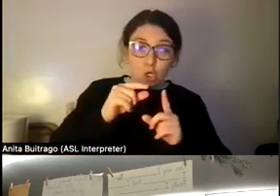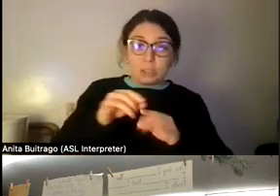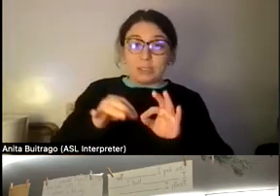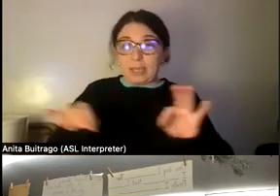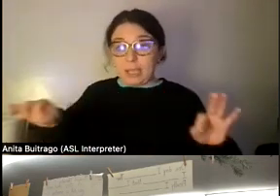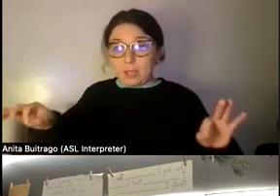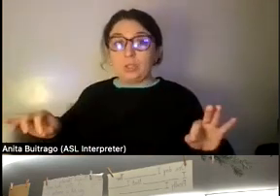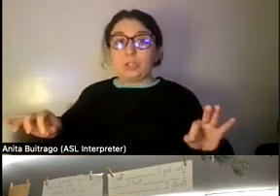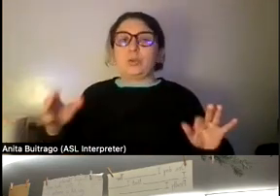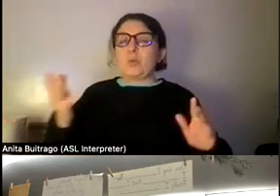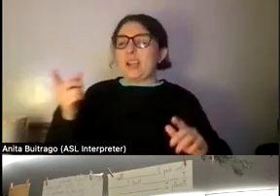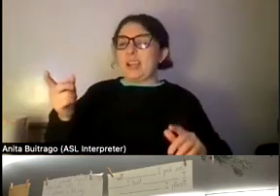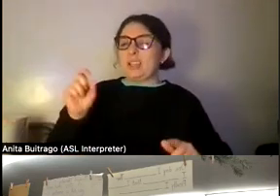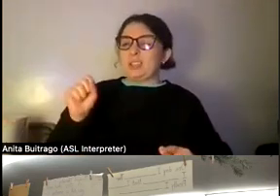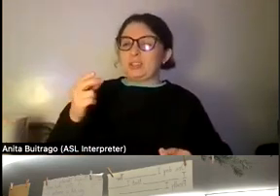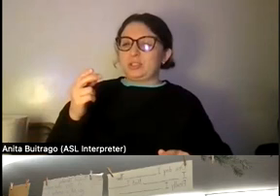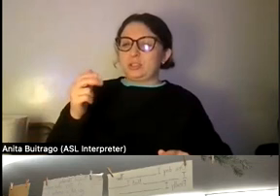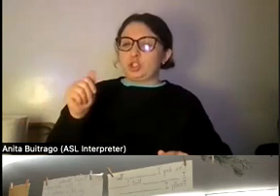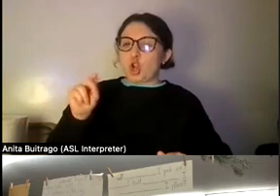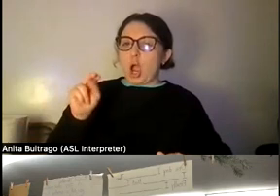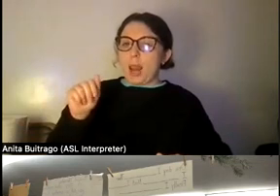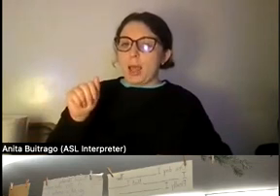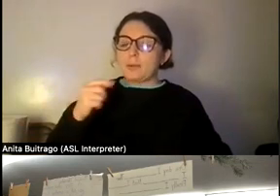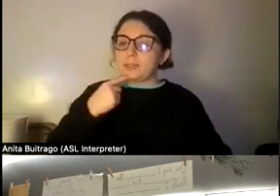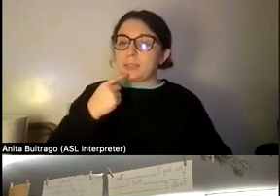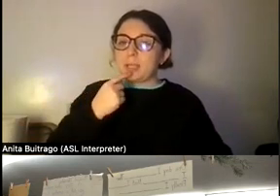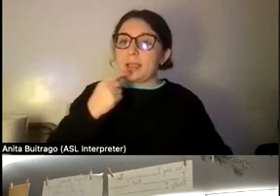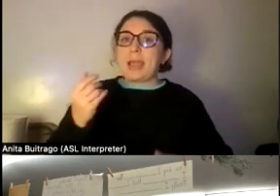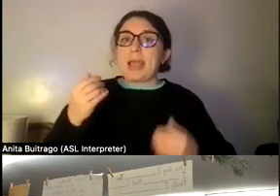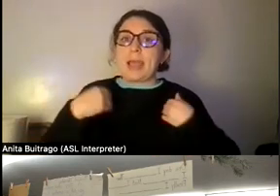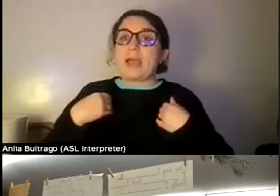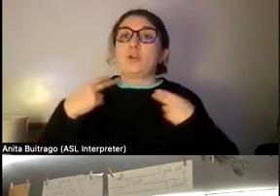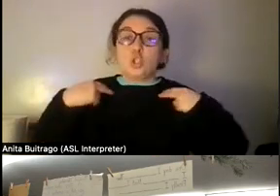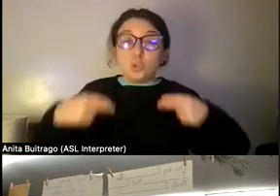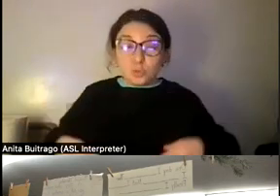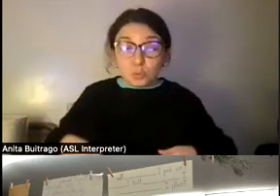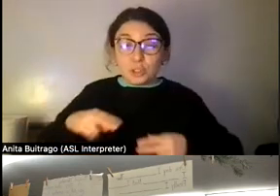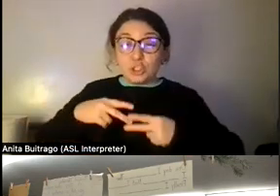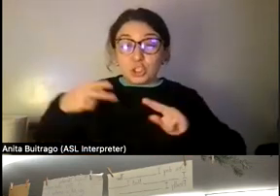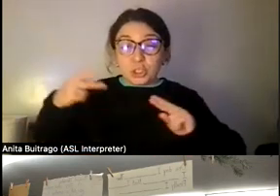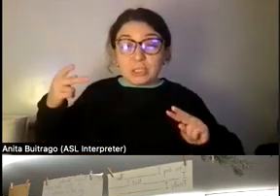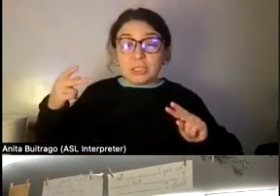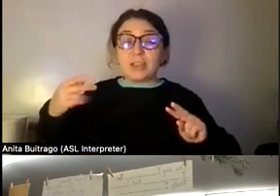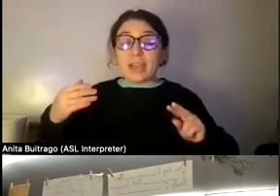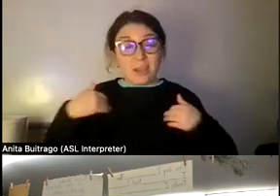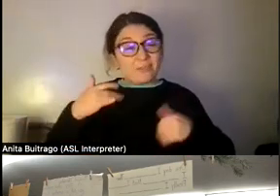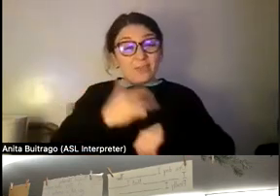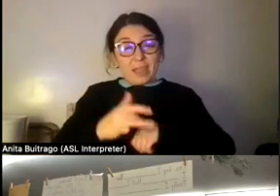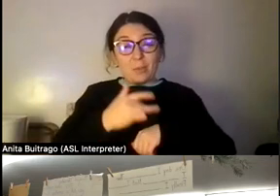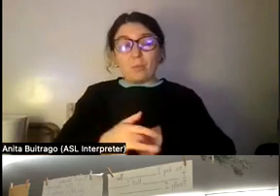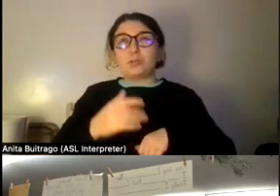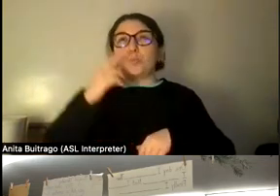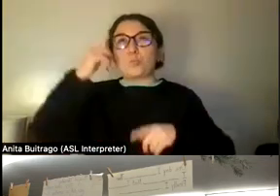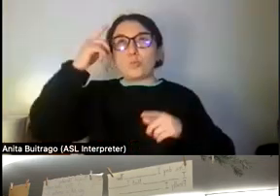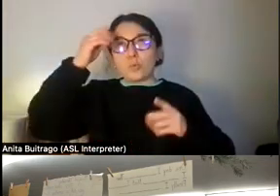was saying earlier, is that there is a human gene available for us to understand and process language. We can